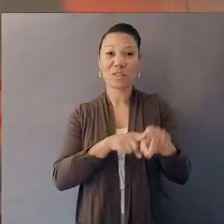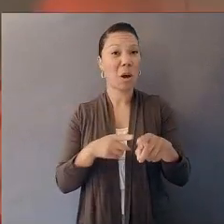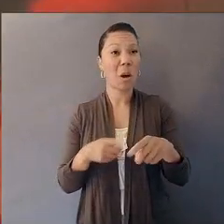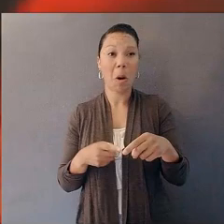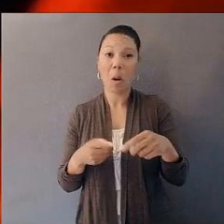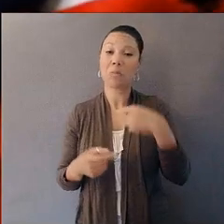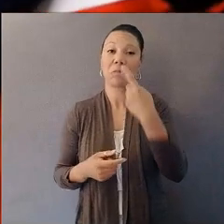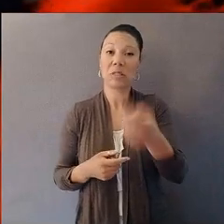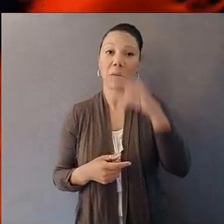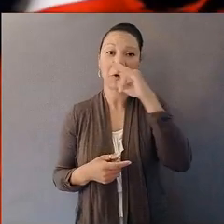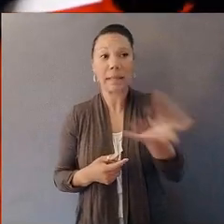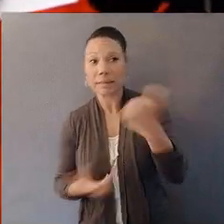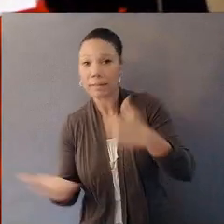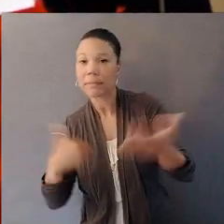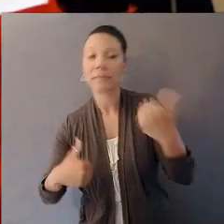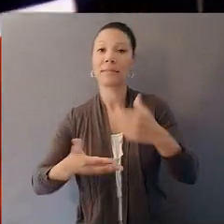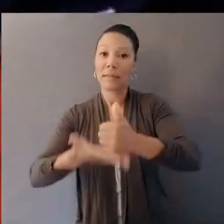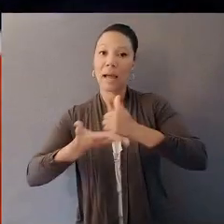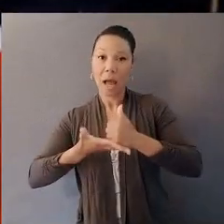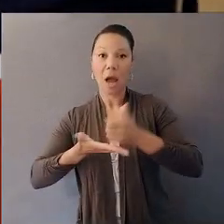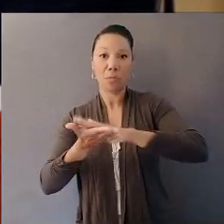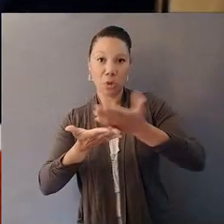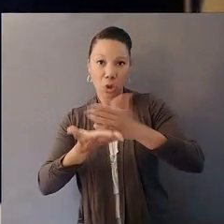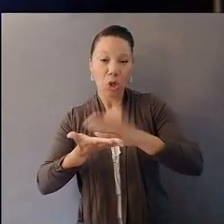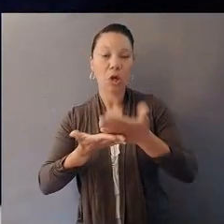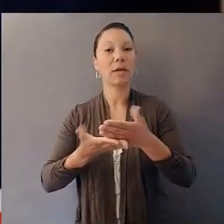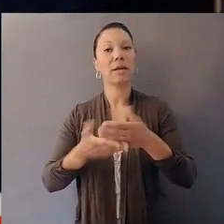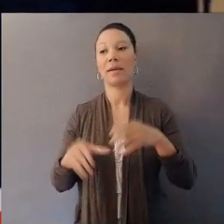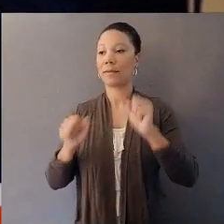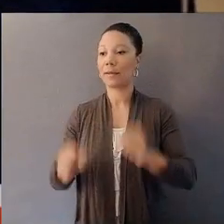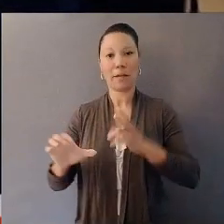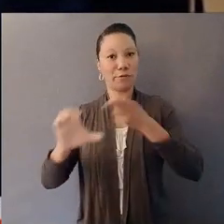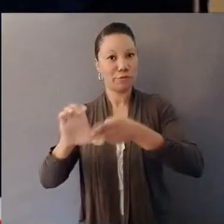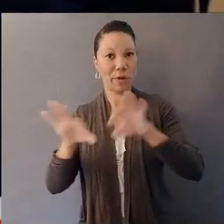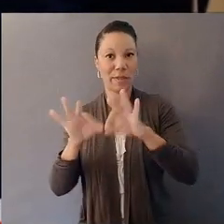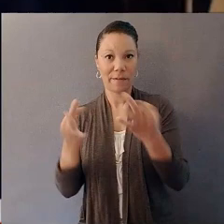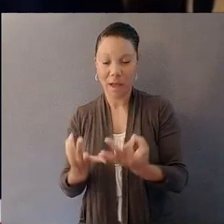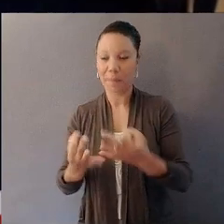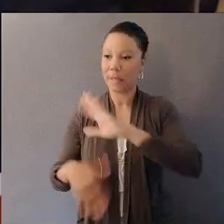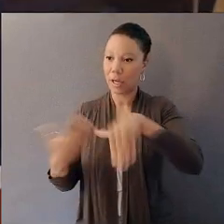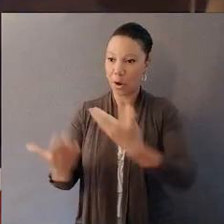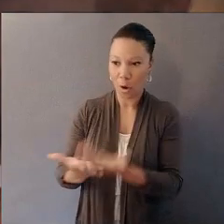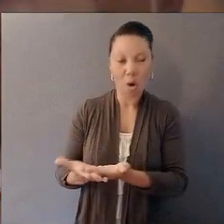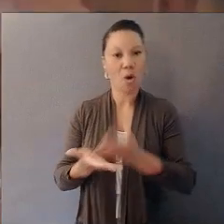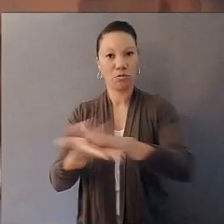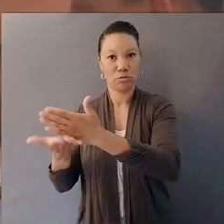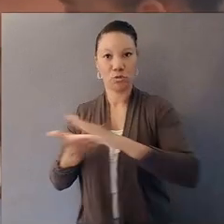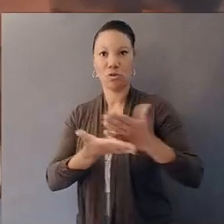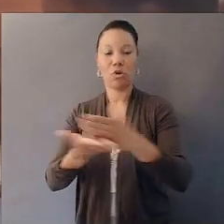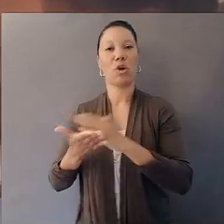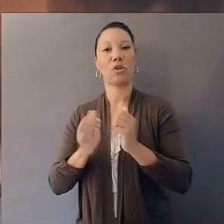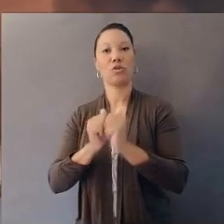cook, teaching them how to be hands-on in the kitchen, and maybe, taking that active participation role in the